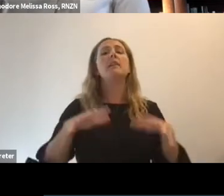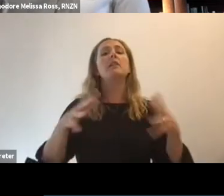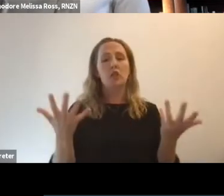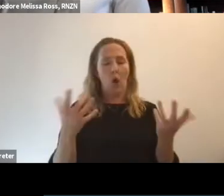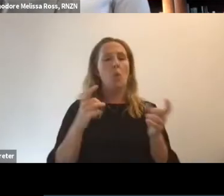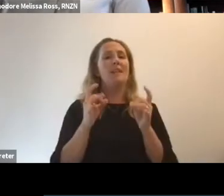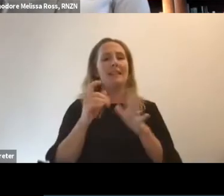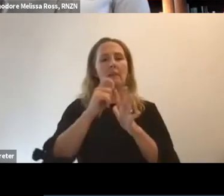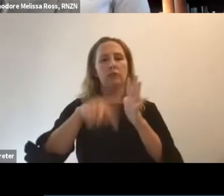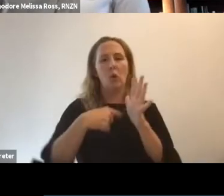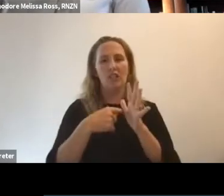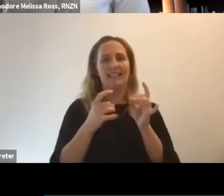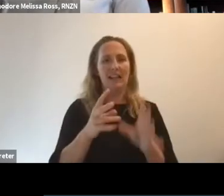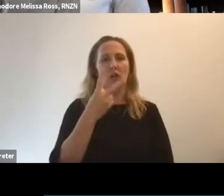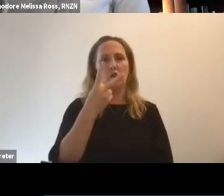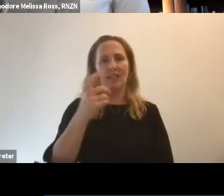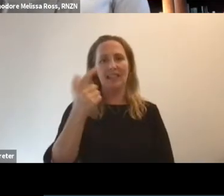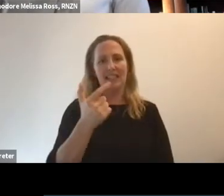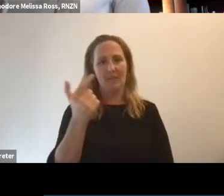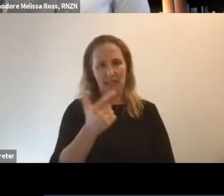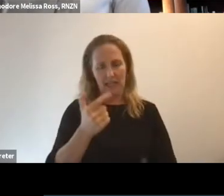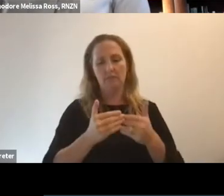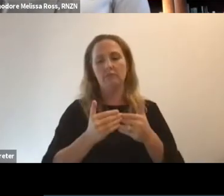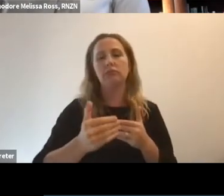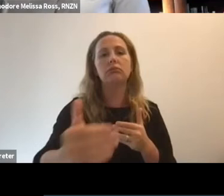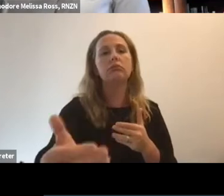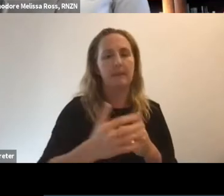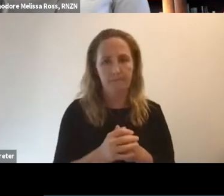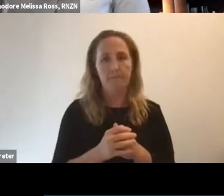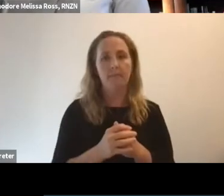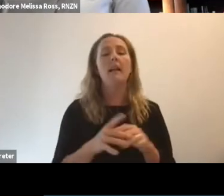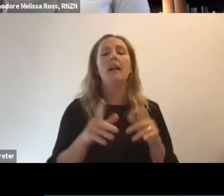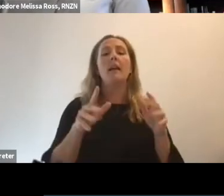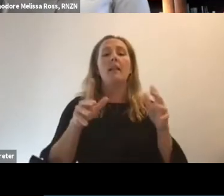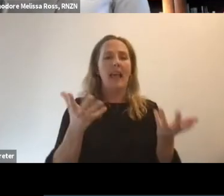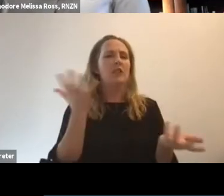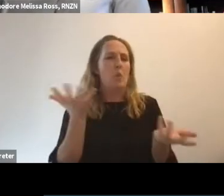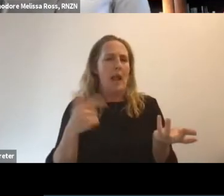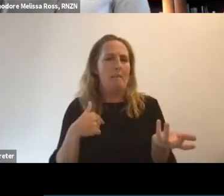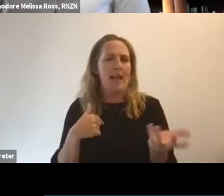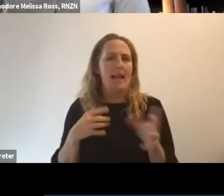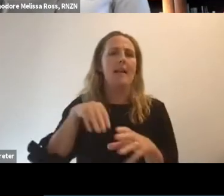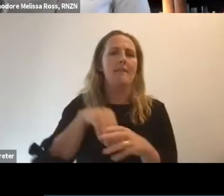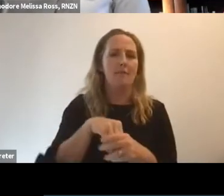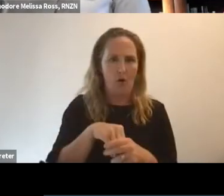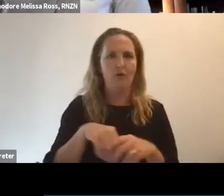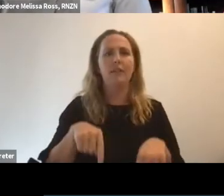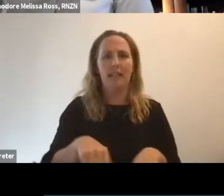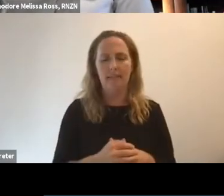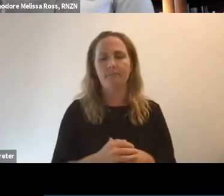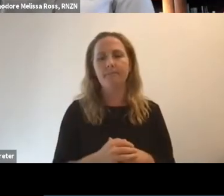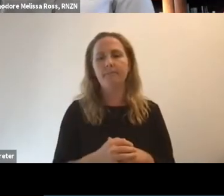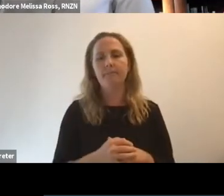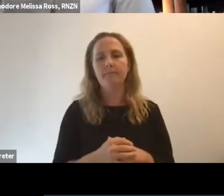been going forth. And that really is where I came back into the picture here. And I think it partly